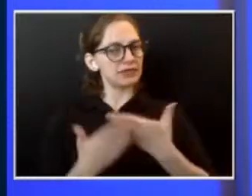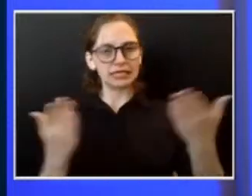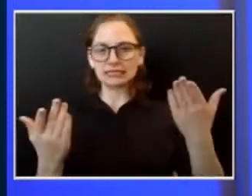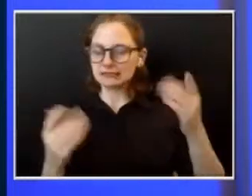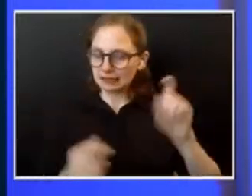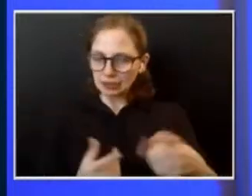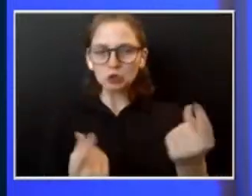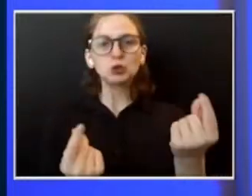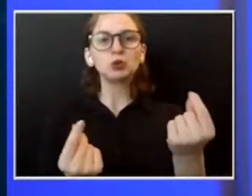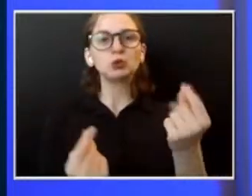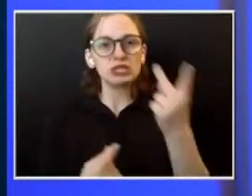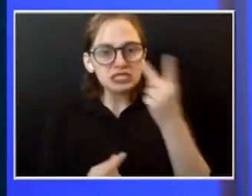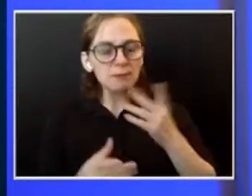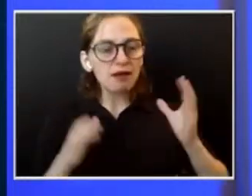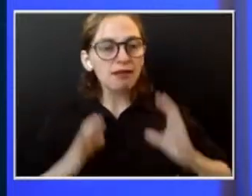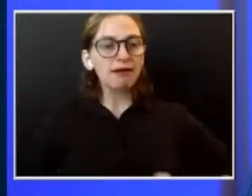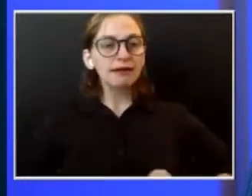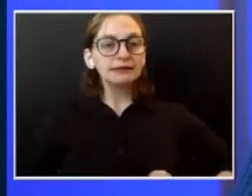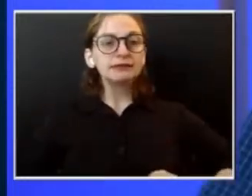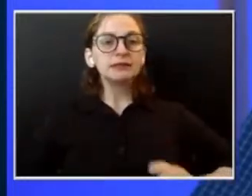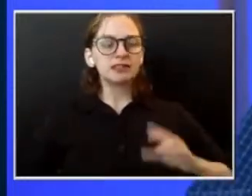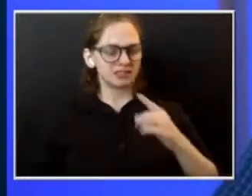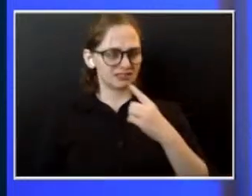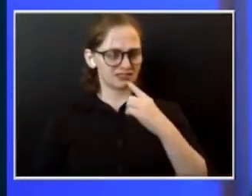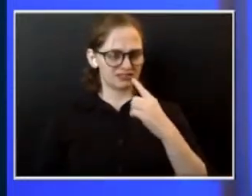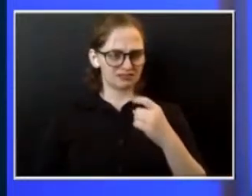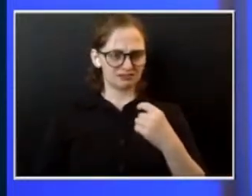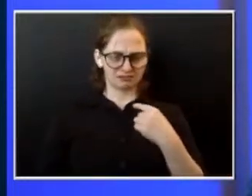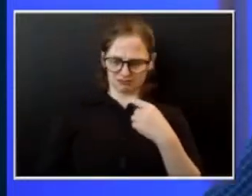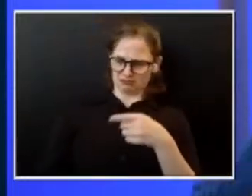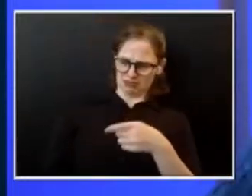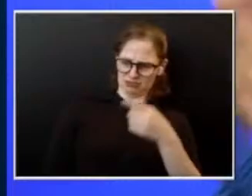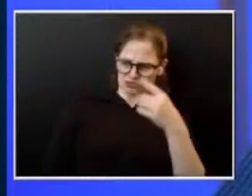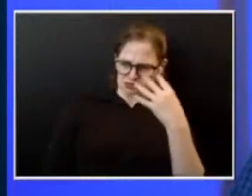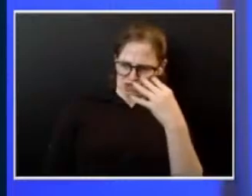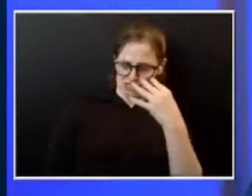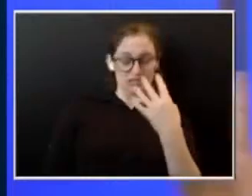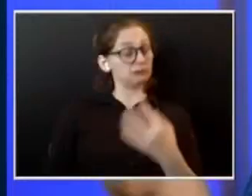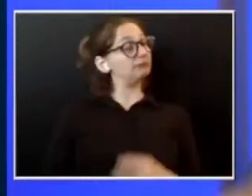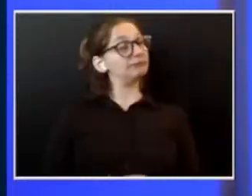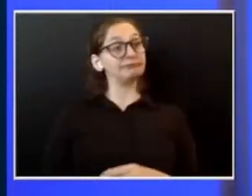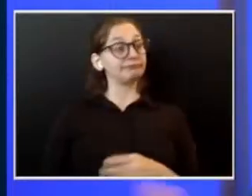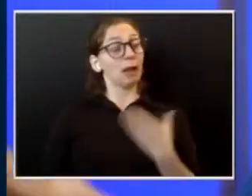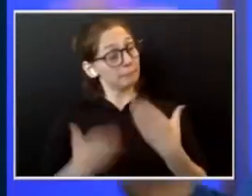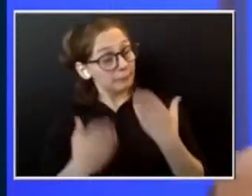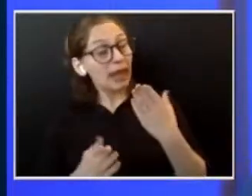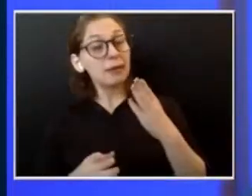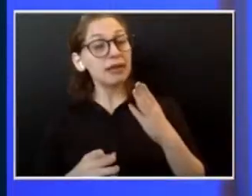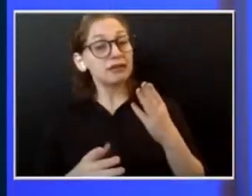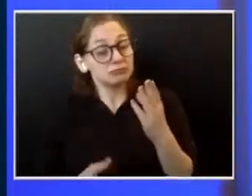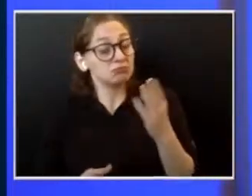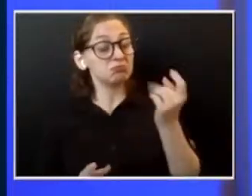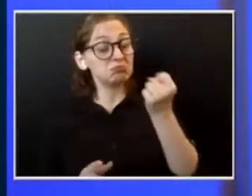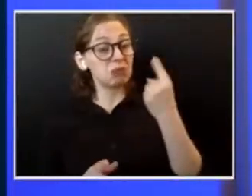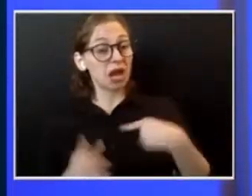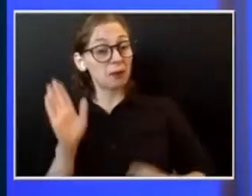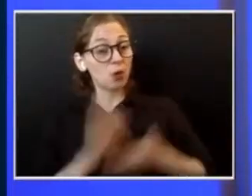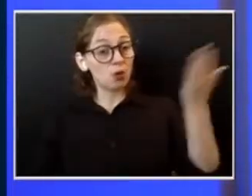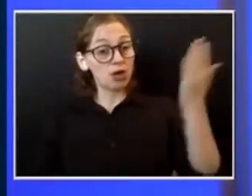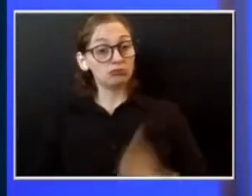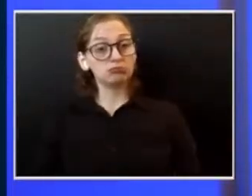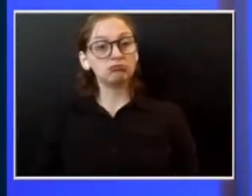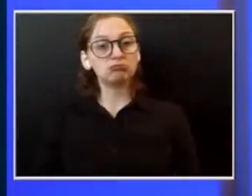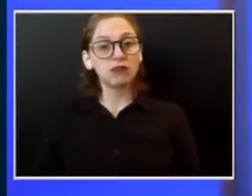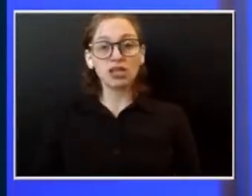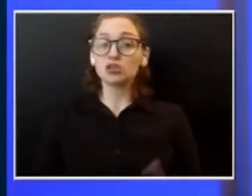goes, you crazy? I go, nope. Might be, but I'm going. So I did, and I came back, and I forgot I had a